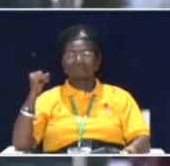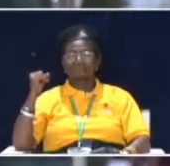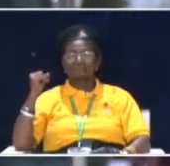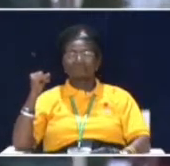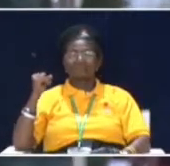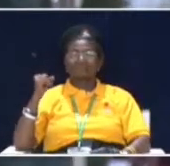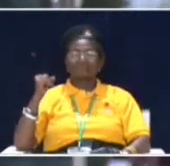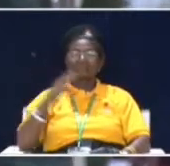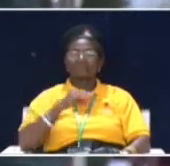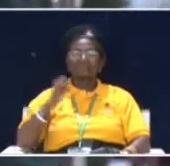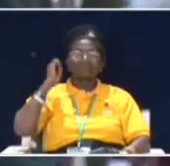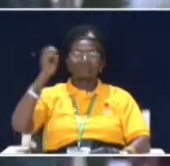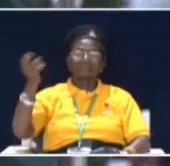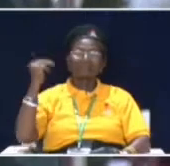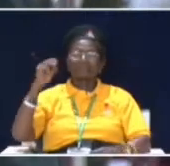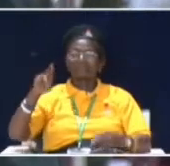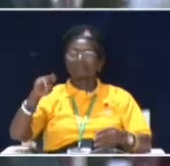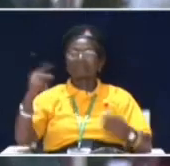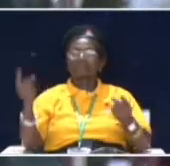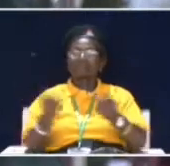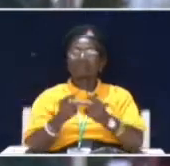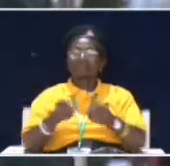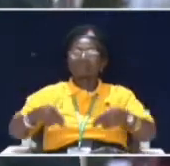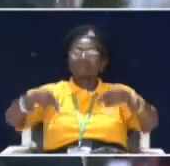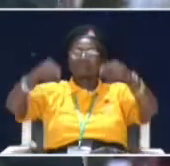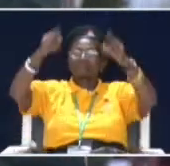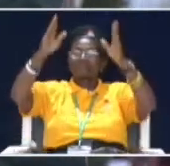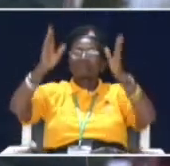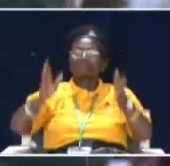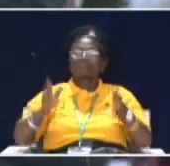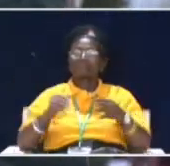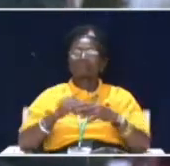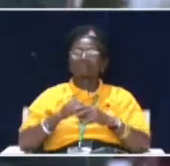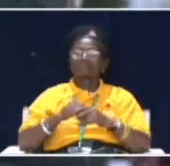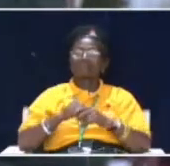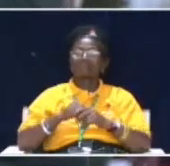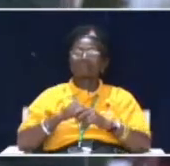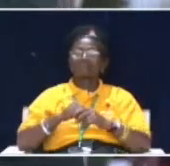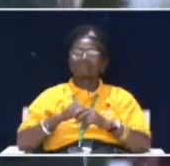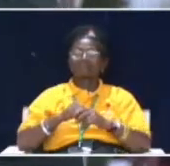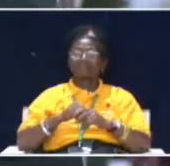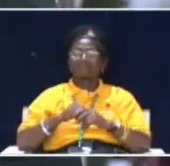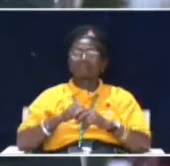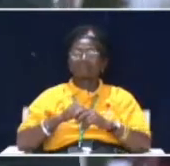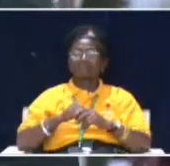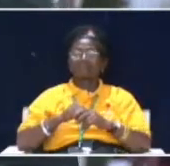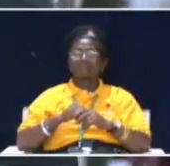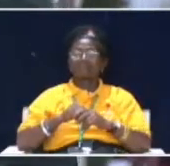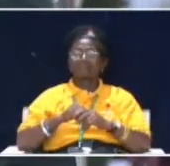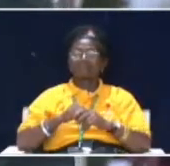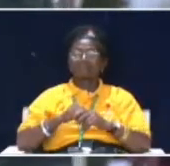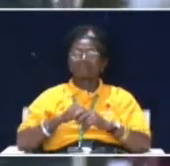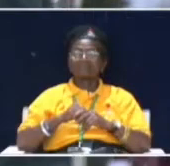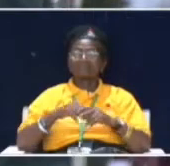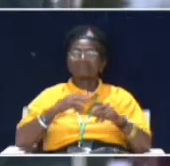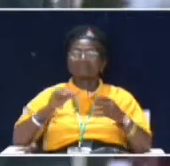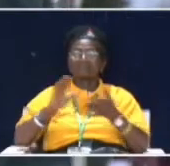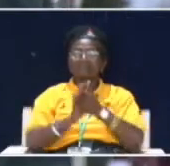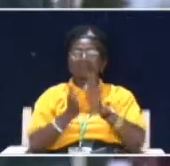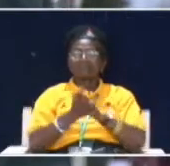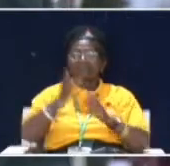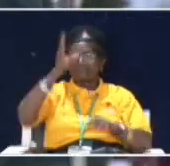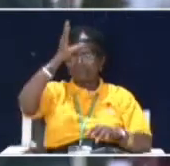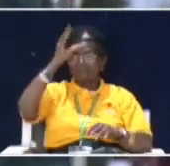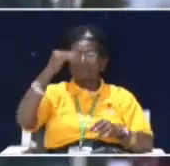And he was repositioned higher. Atun gbe ga tun shinipo pada lo si ipo to ga si. And became the father